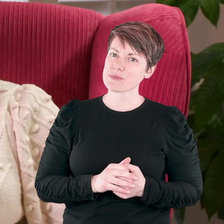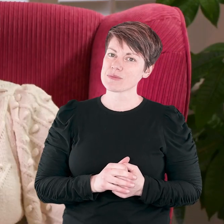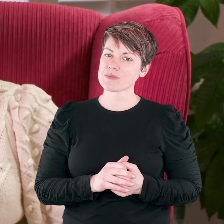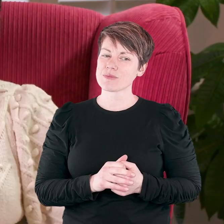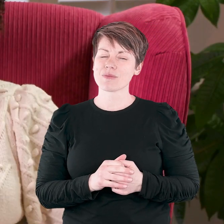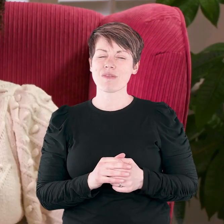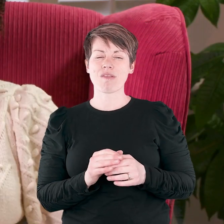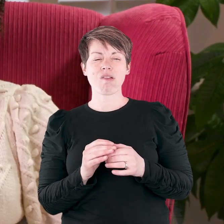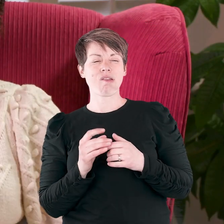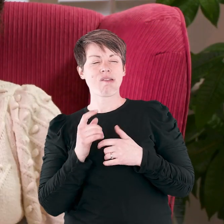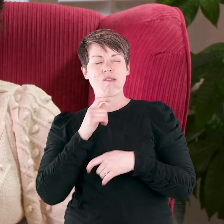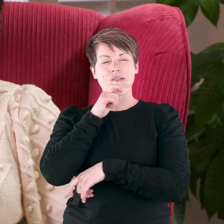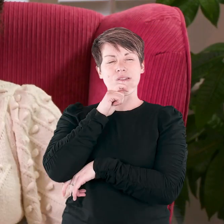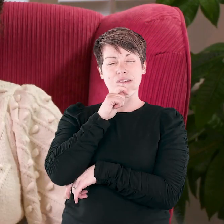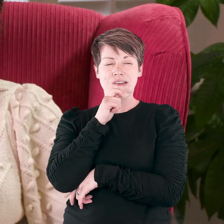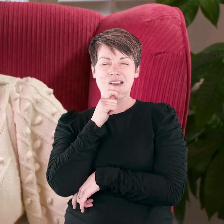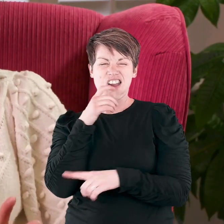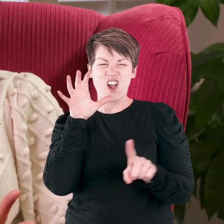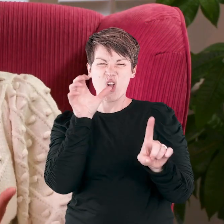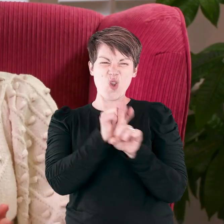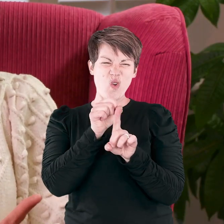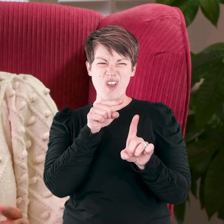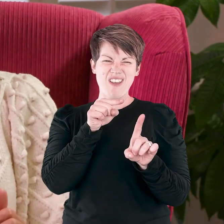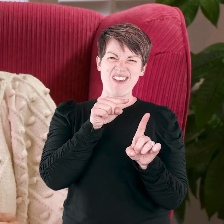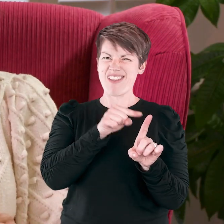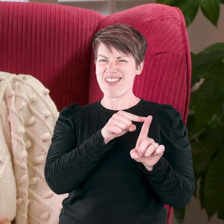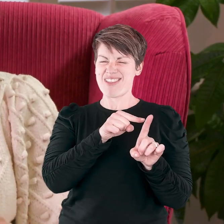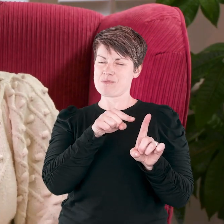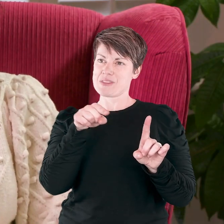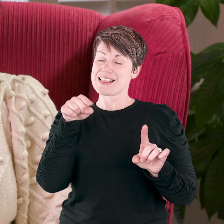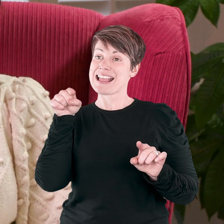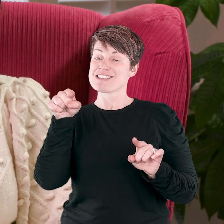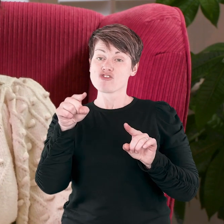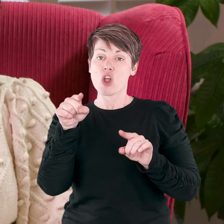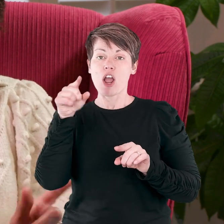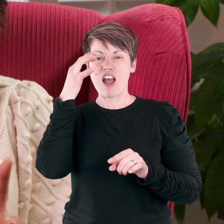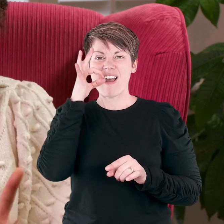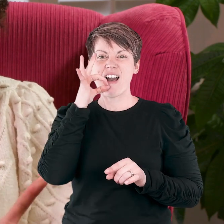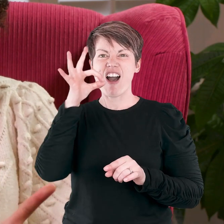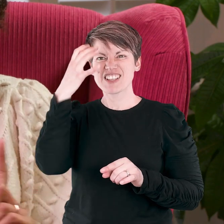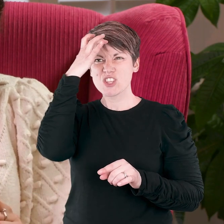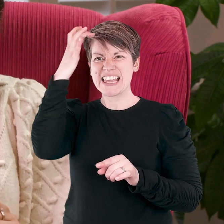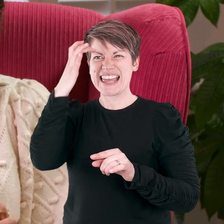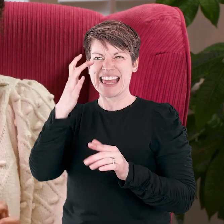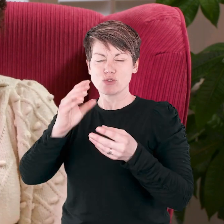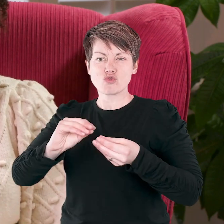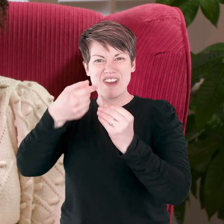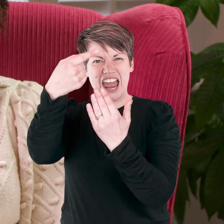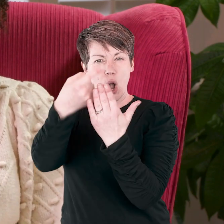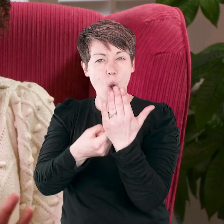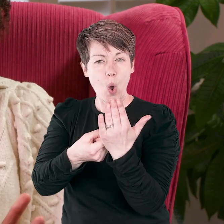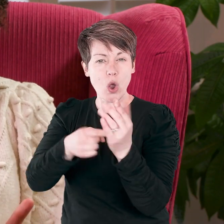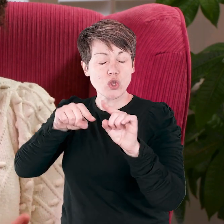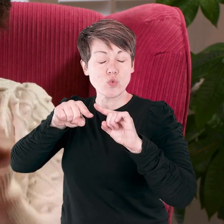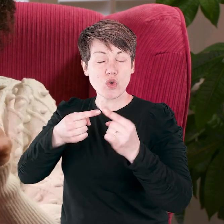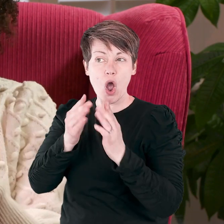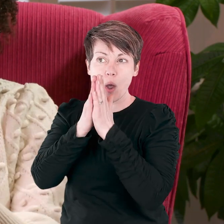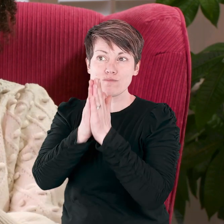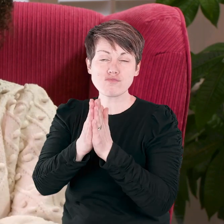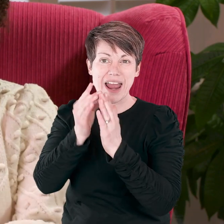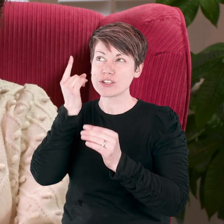They smiled to themselves. Let's get the king to make a law. No one is allowed to pray to